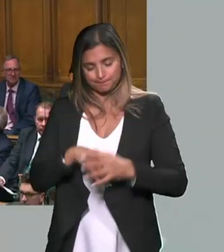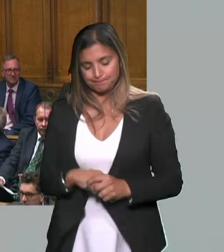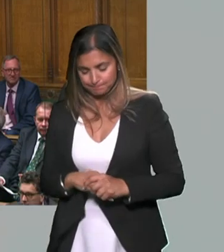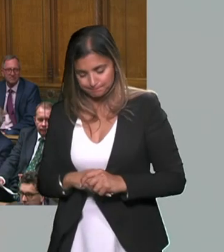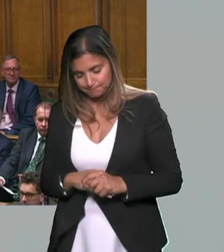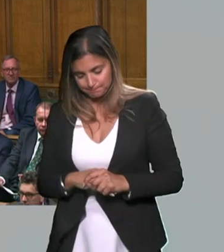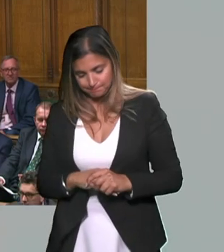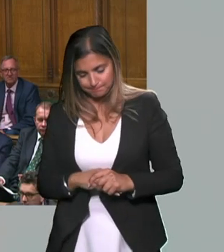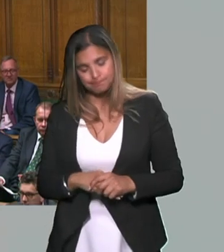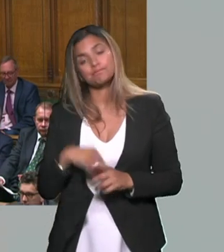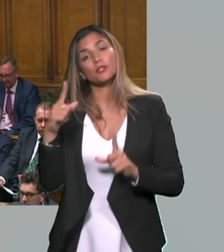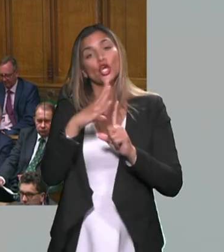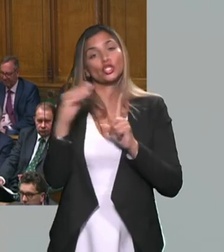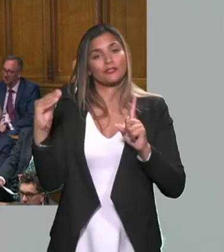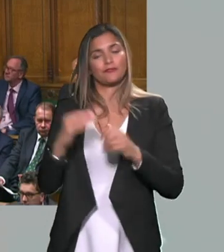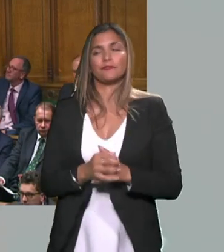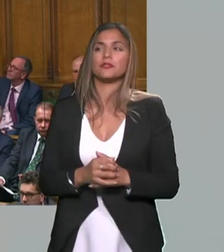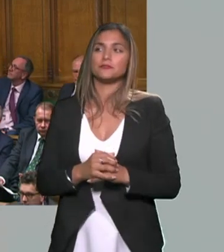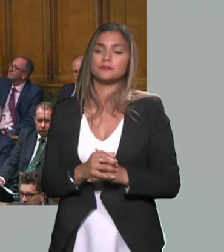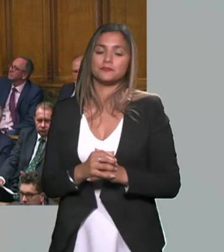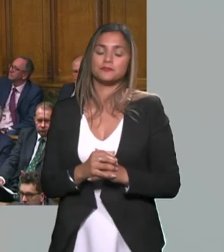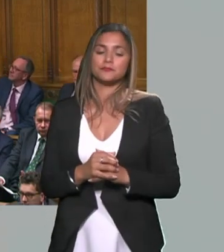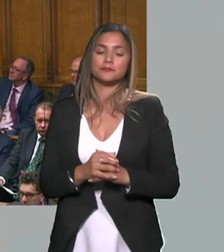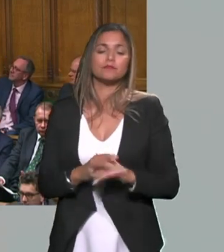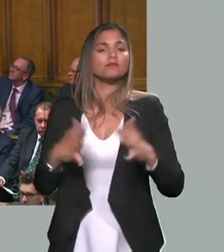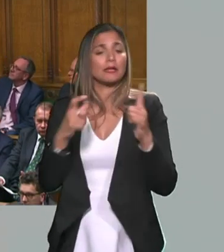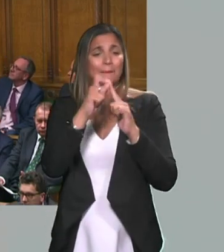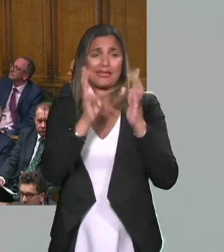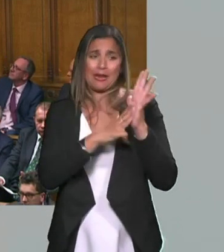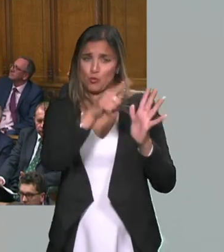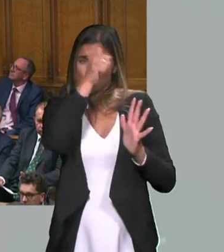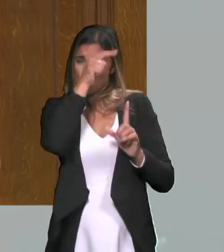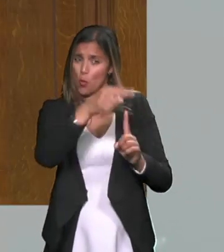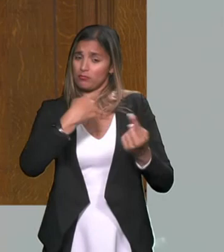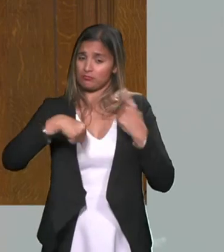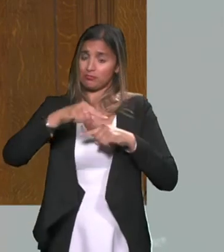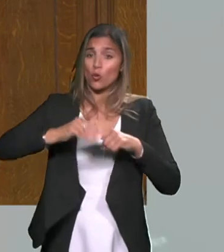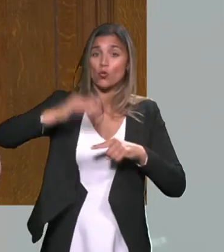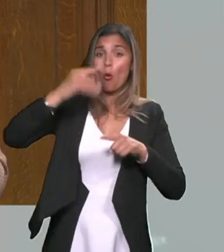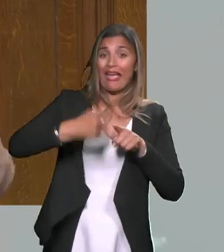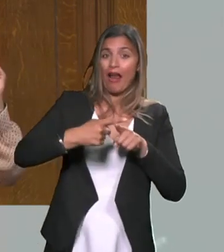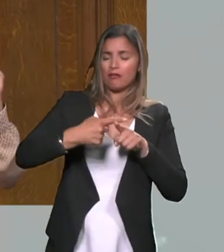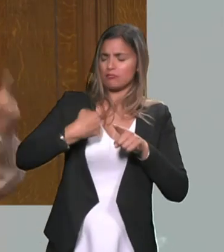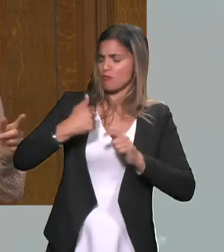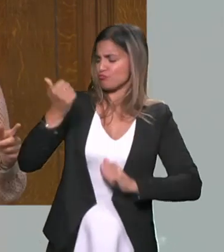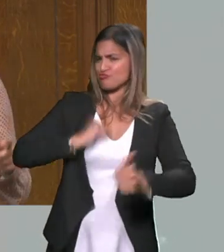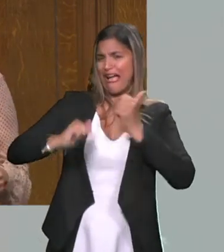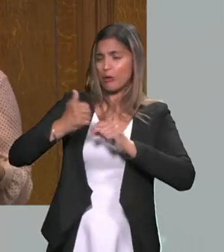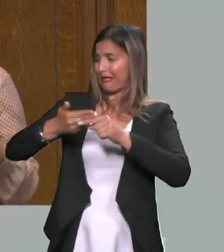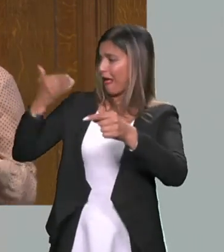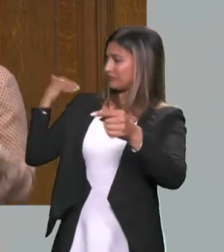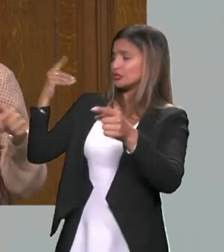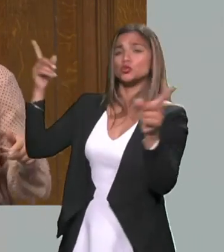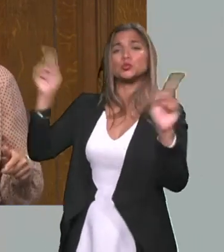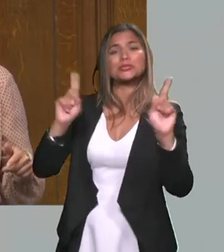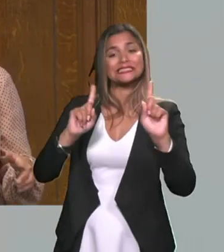The Prime Minister knows how proud we are of our industrial heritage in the north of England and what it means for our future. So last Friday, it